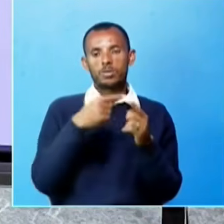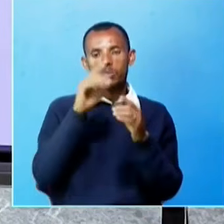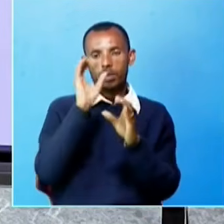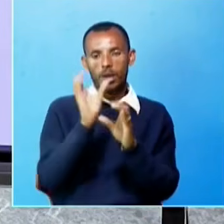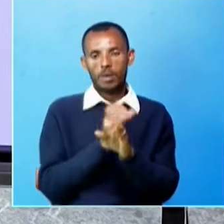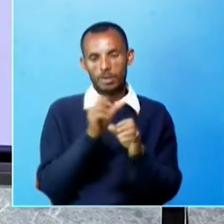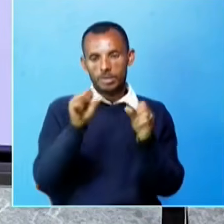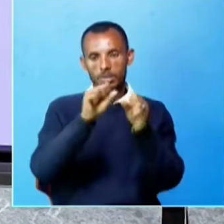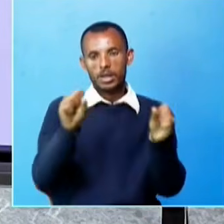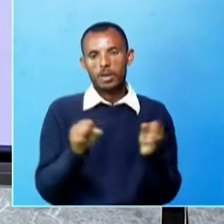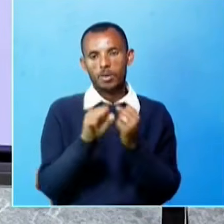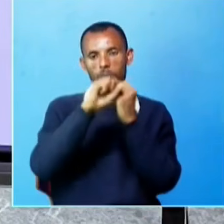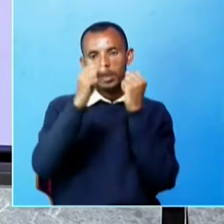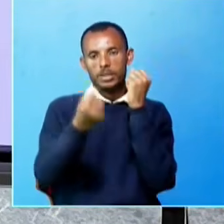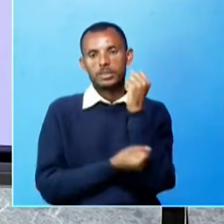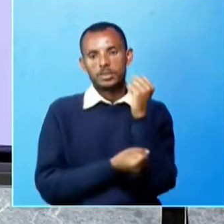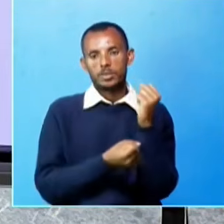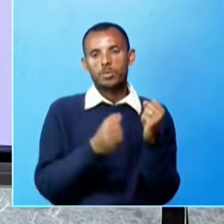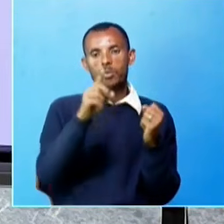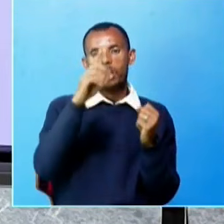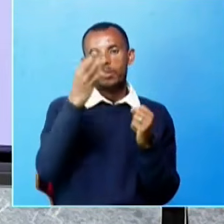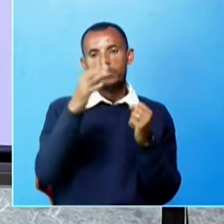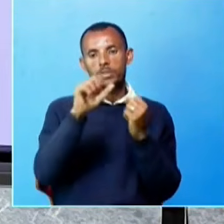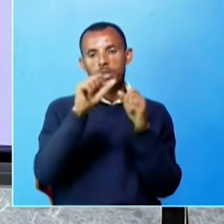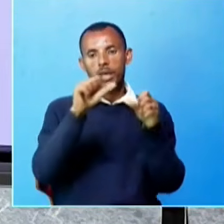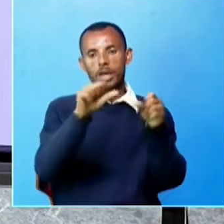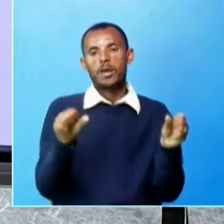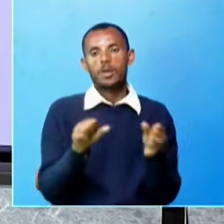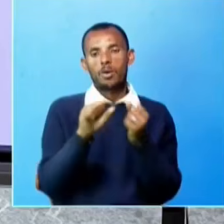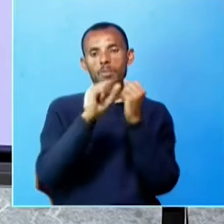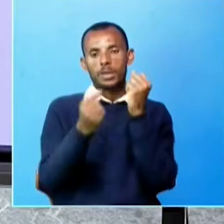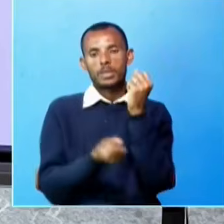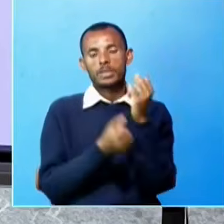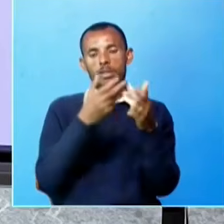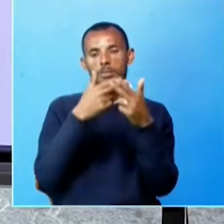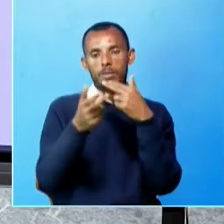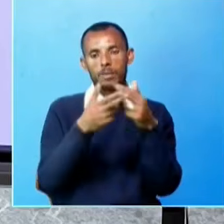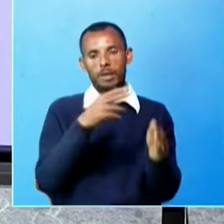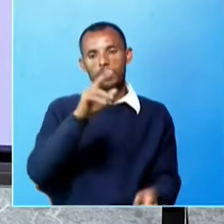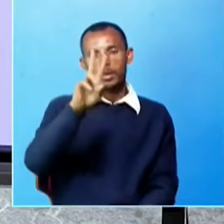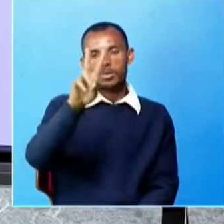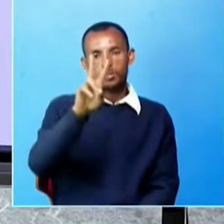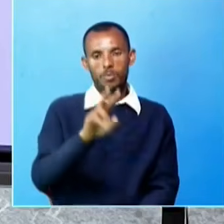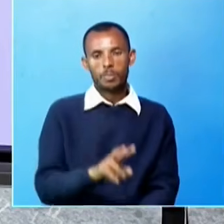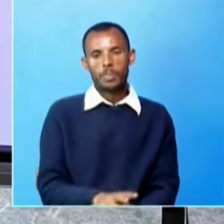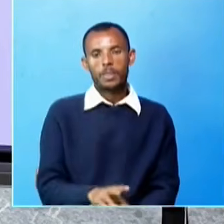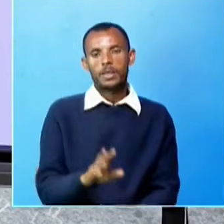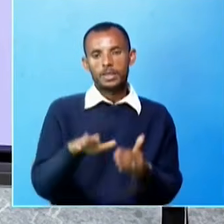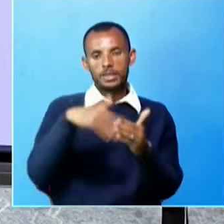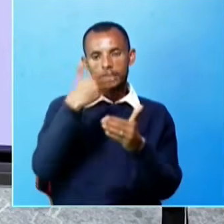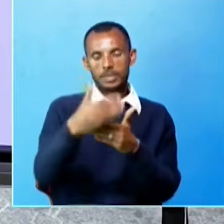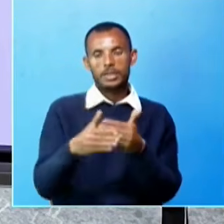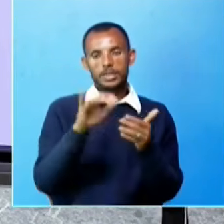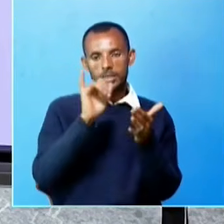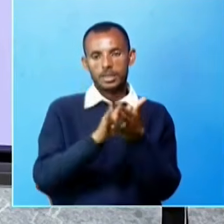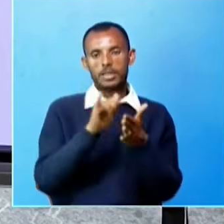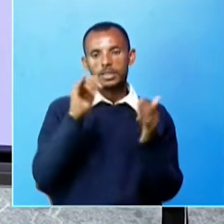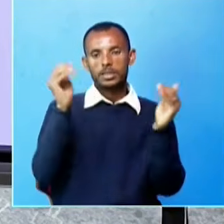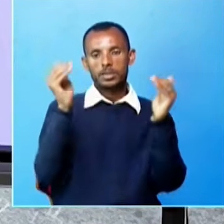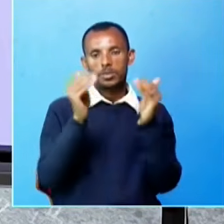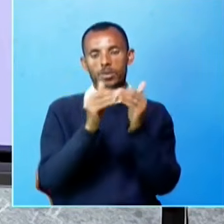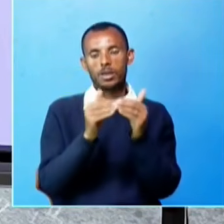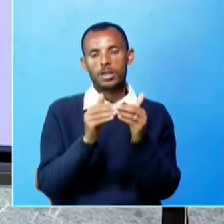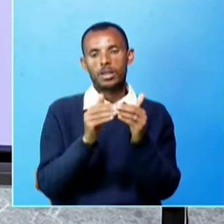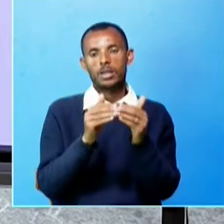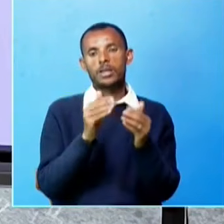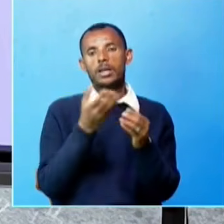area of the base, one of the area of the base, and multiply it by 2. Then that result should be added